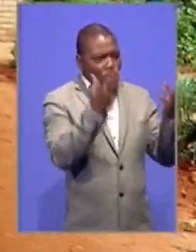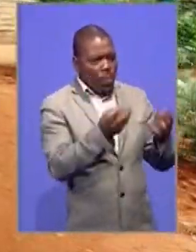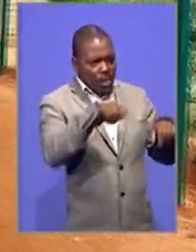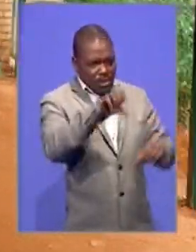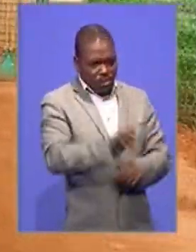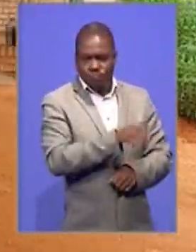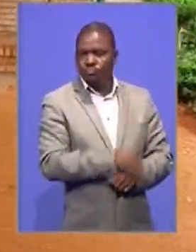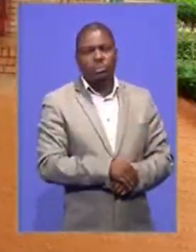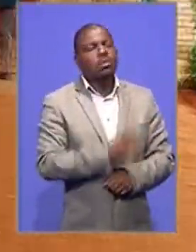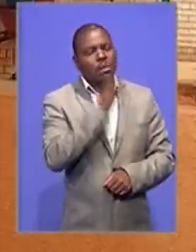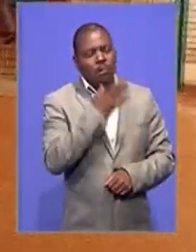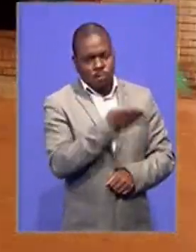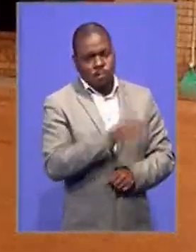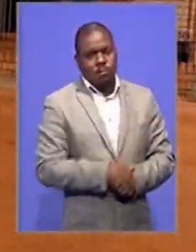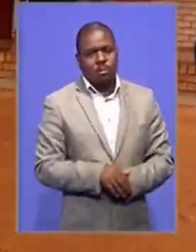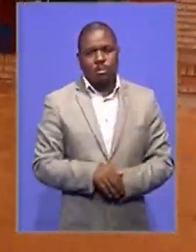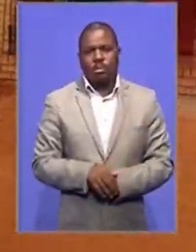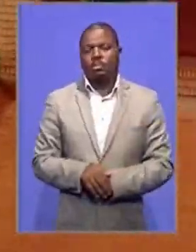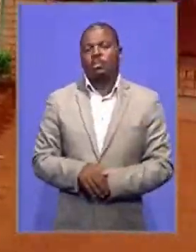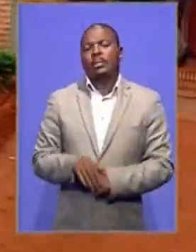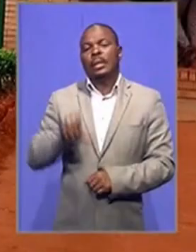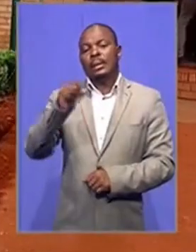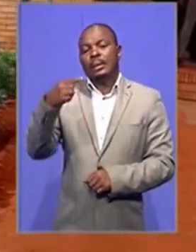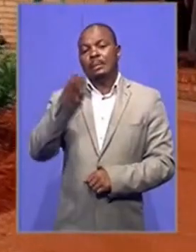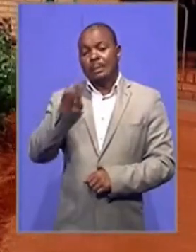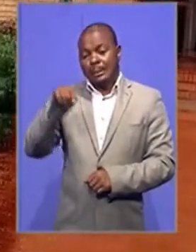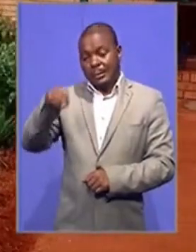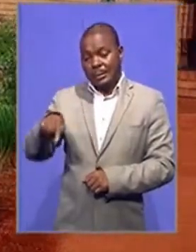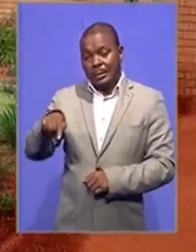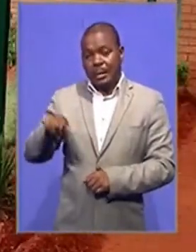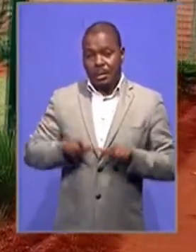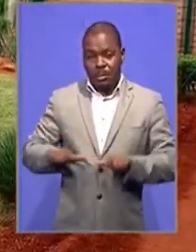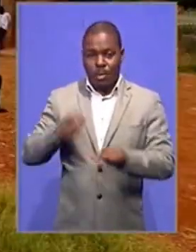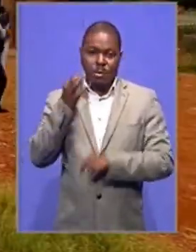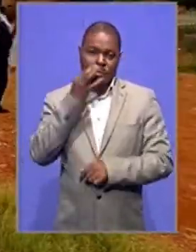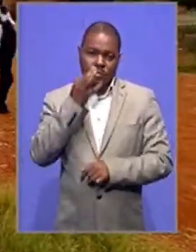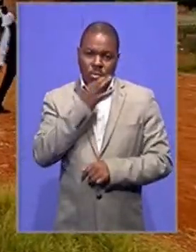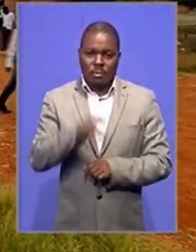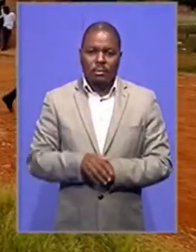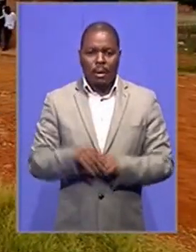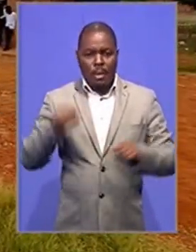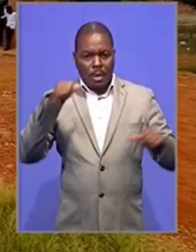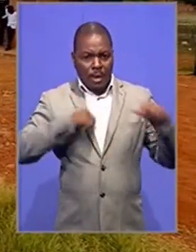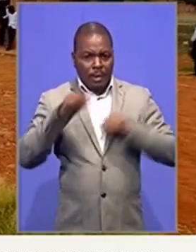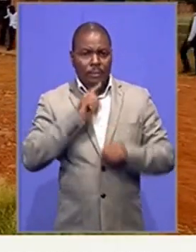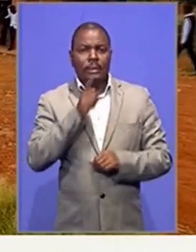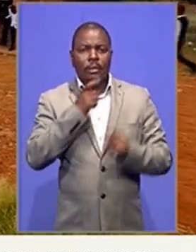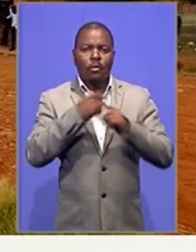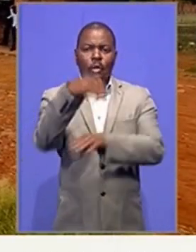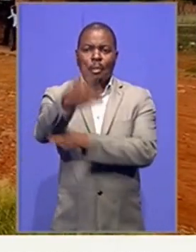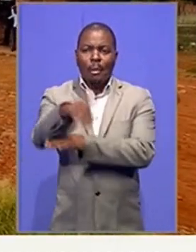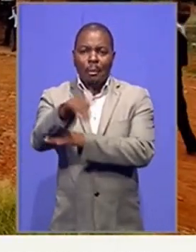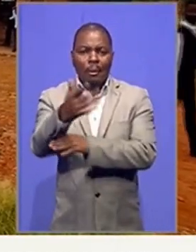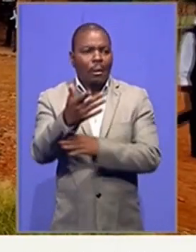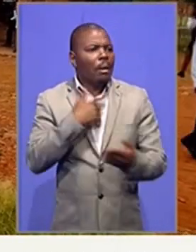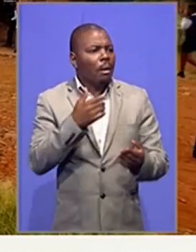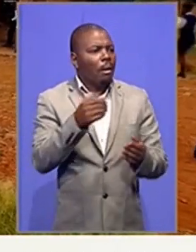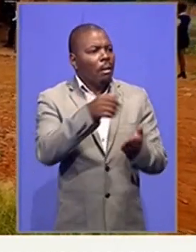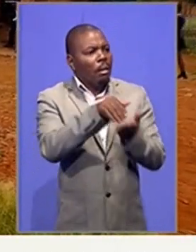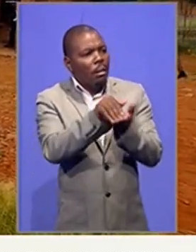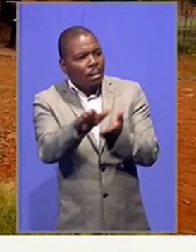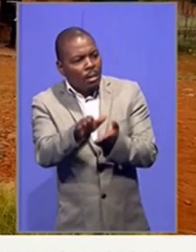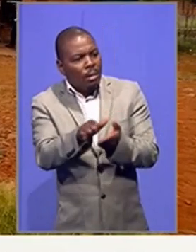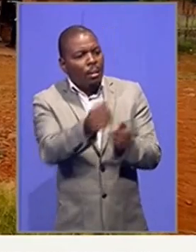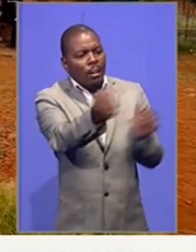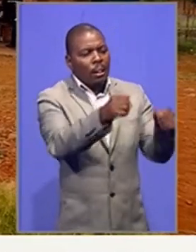Mokgatlo wa lekgotlataolo la dikolo ka Limpopo o reng o senya ke gore dikgoba tšeo di tlogetšego ke barutiši ba ba lebakanyana ba go tšwa dinageng di šele ga sešo di tlatšwa.